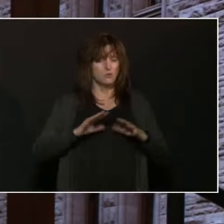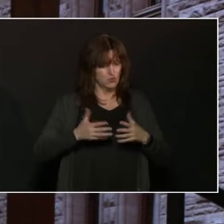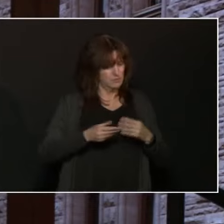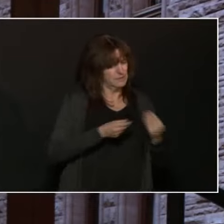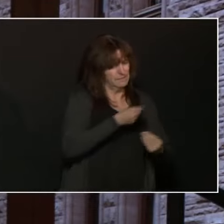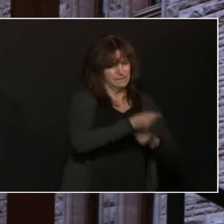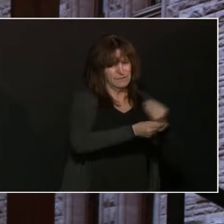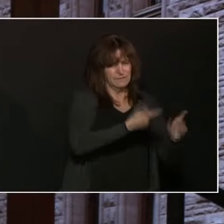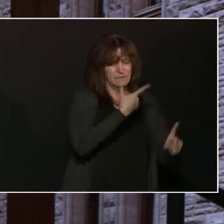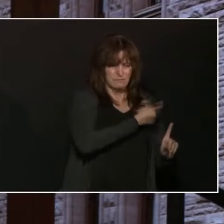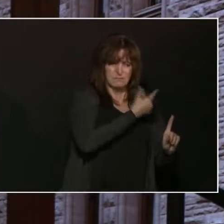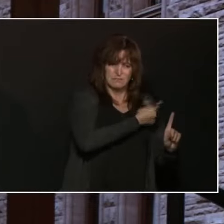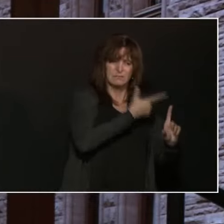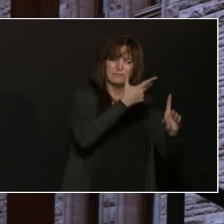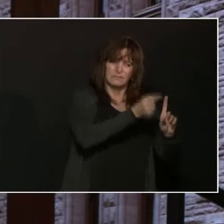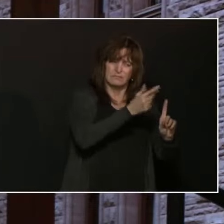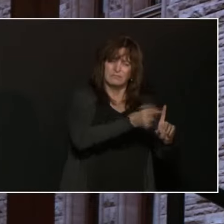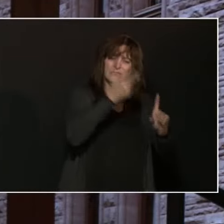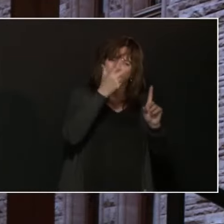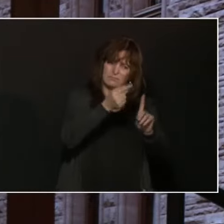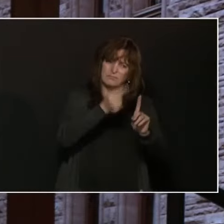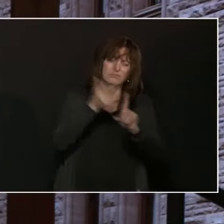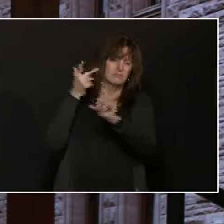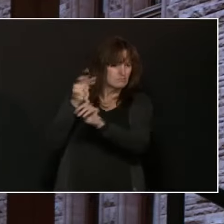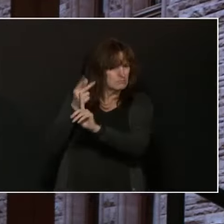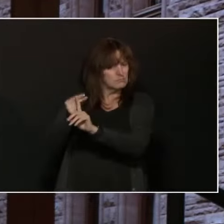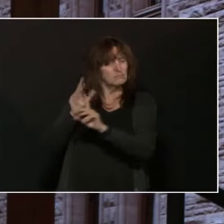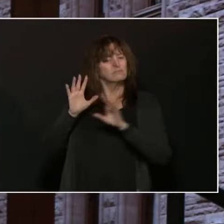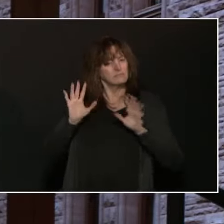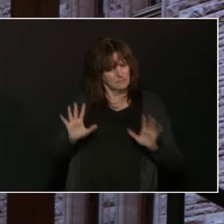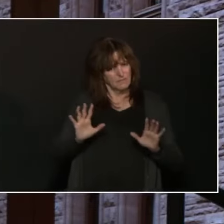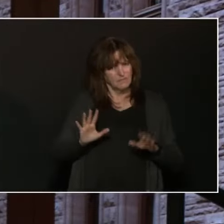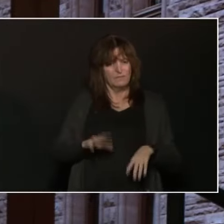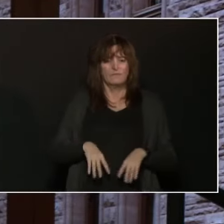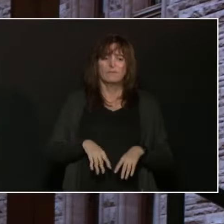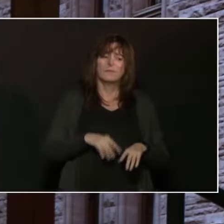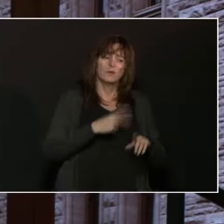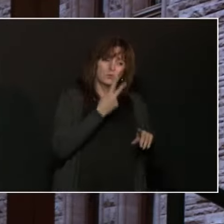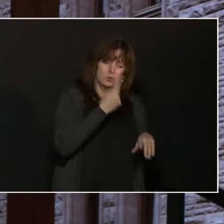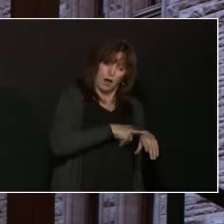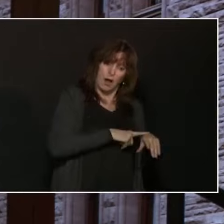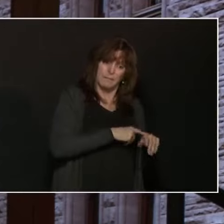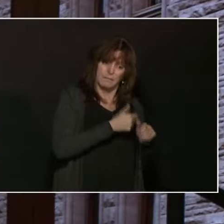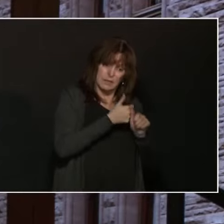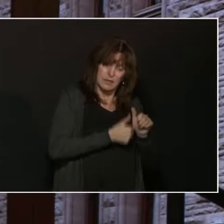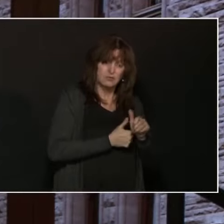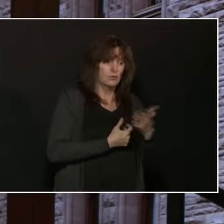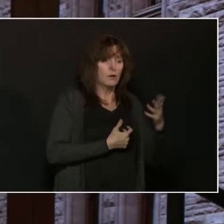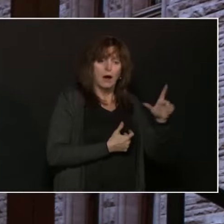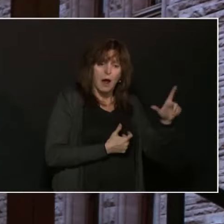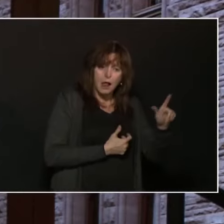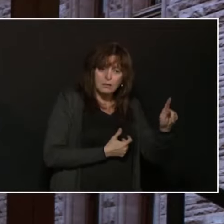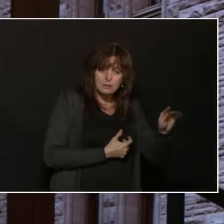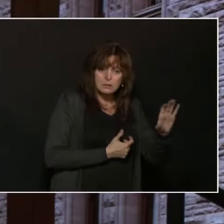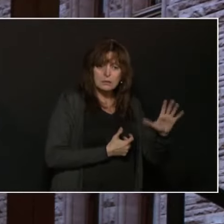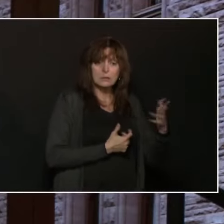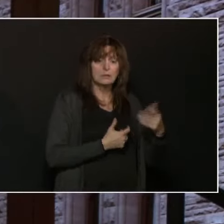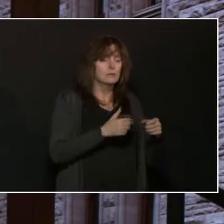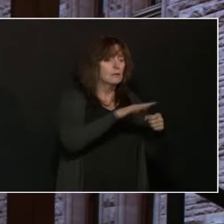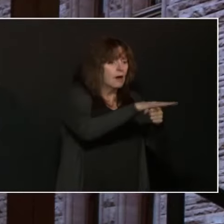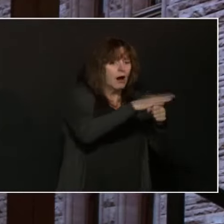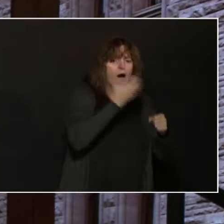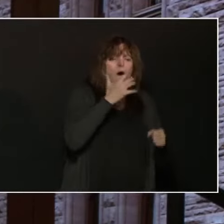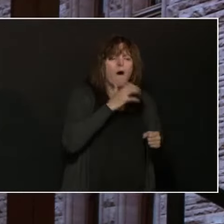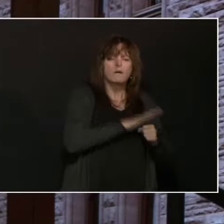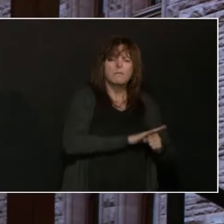immunize, that means 2 doses, to our long-term care residents in our hotspots, and we nearly have that totally completed. We